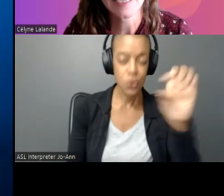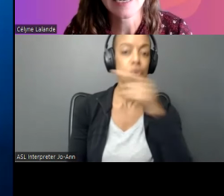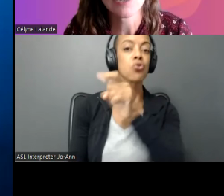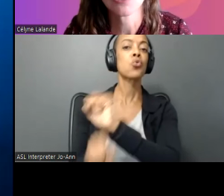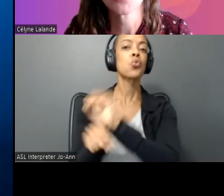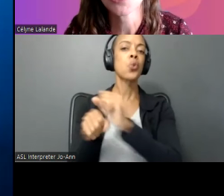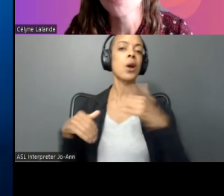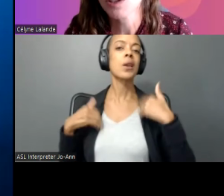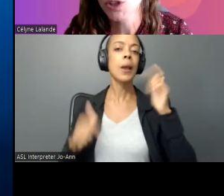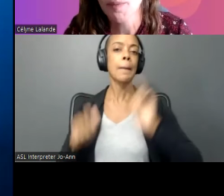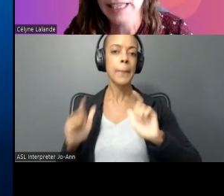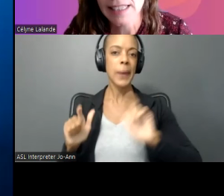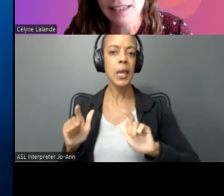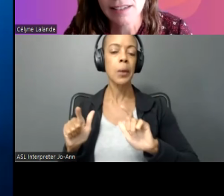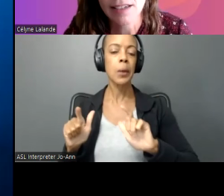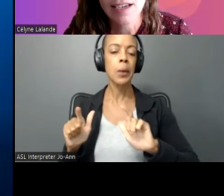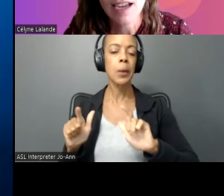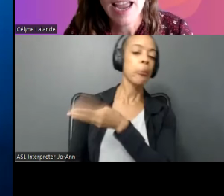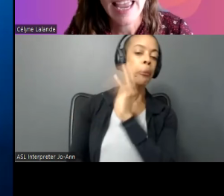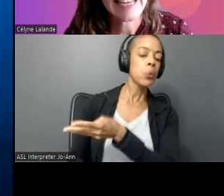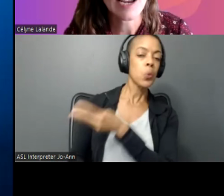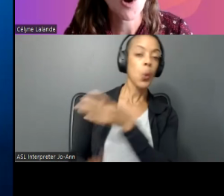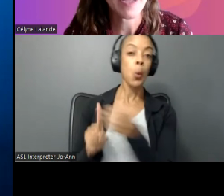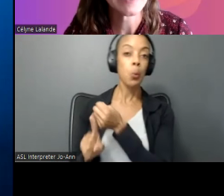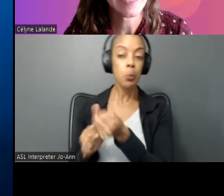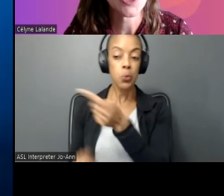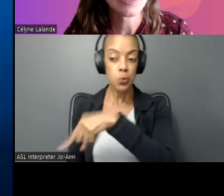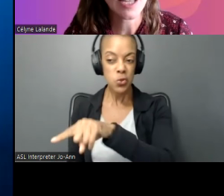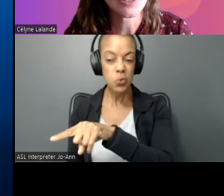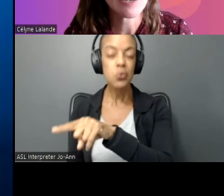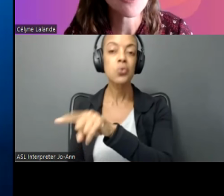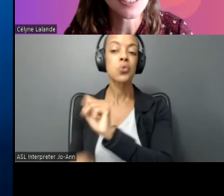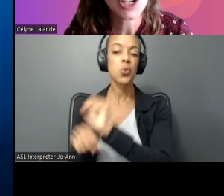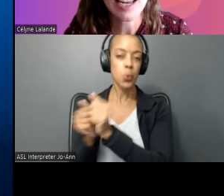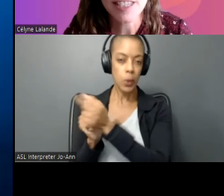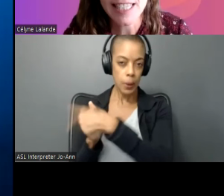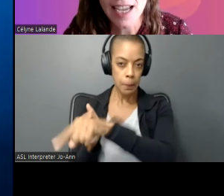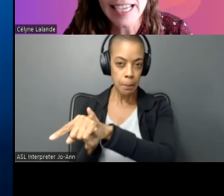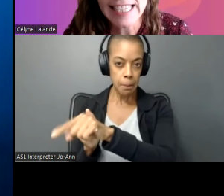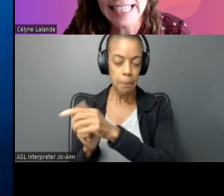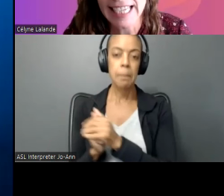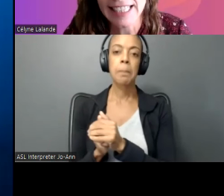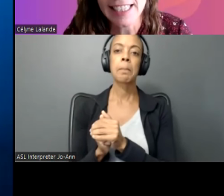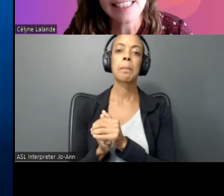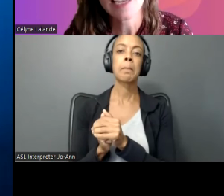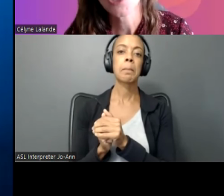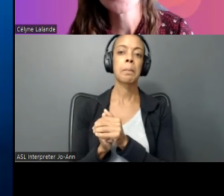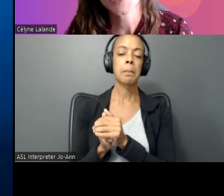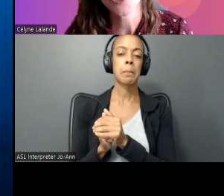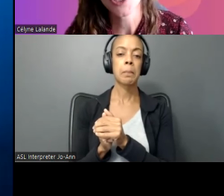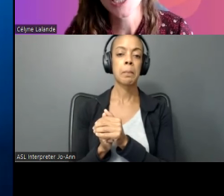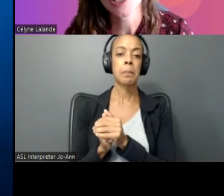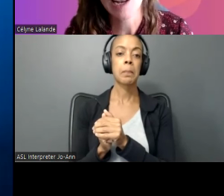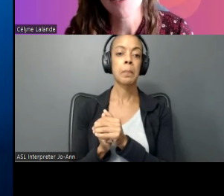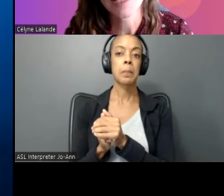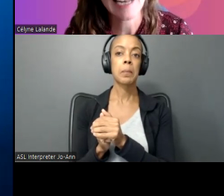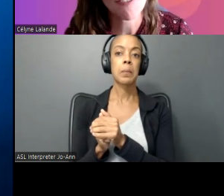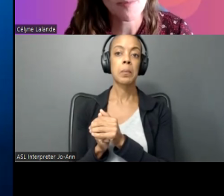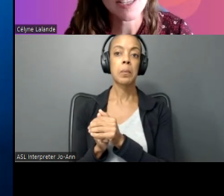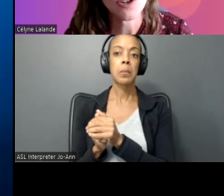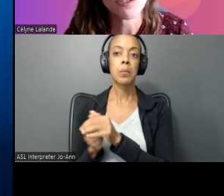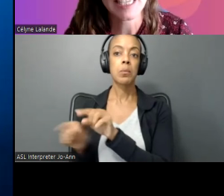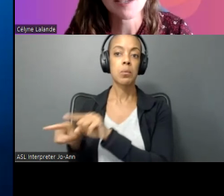who have been neglected or abused and have sequelae from this abuse. We have with her Delphine